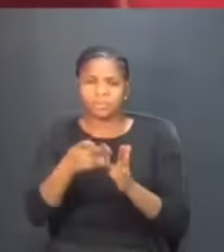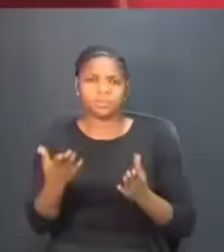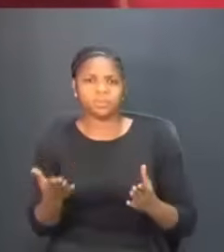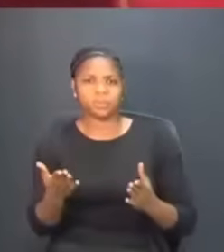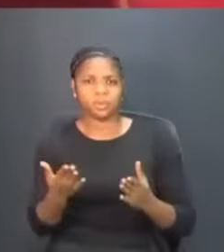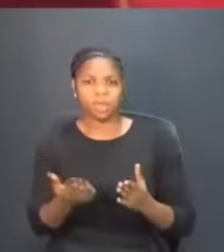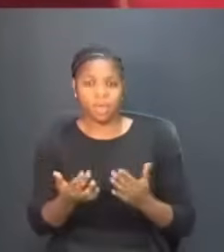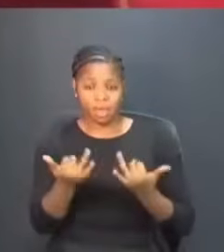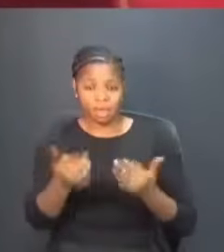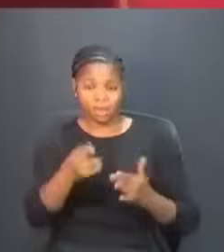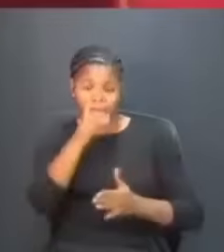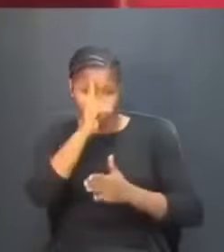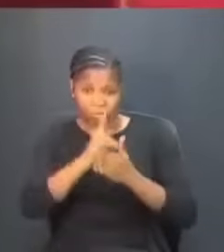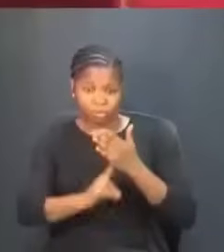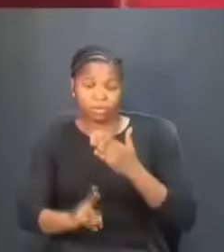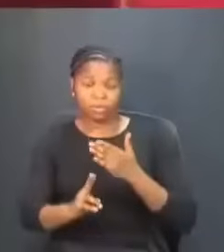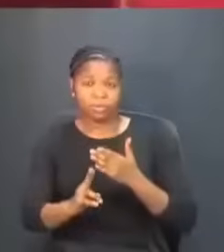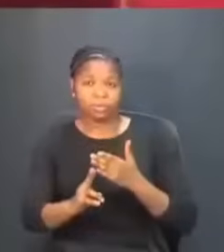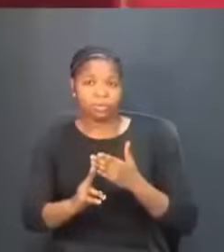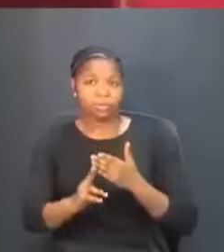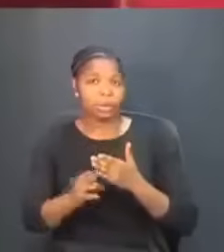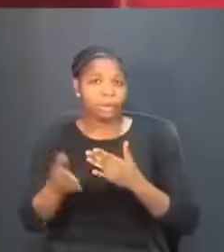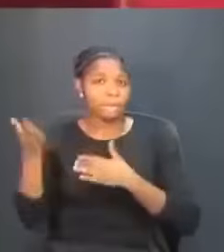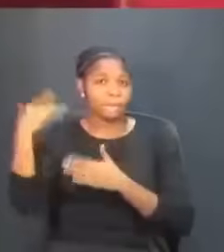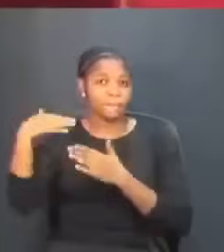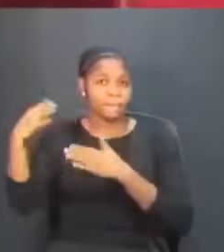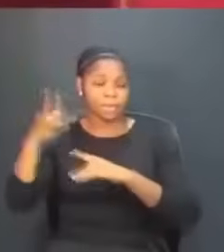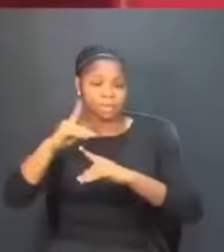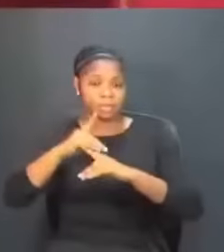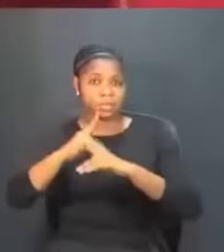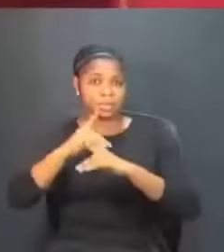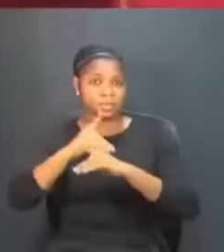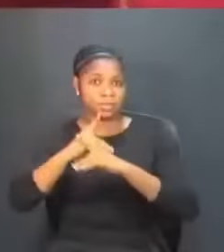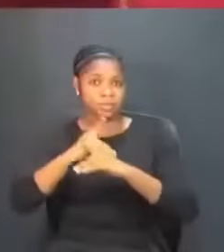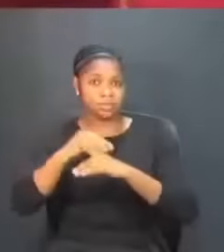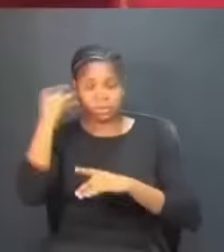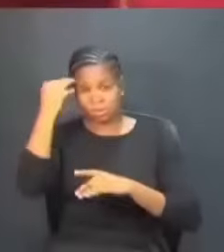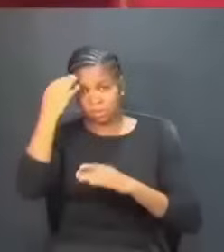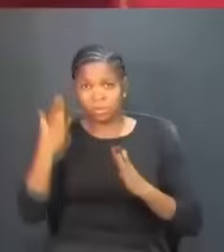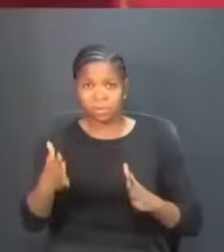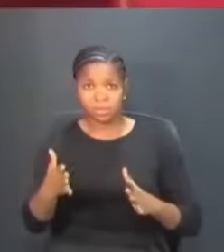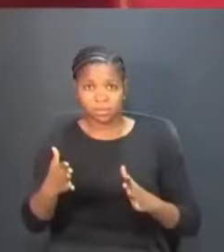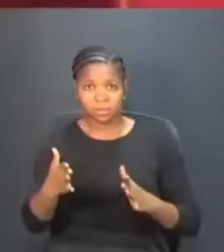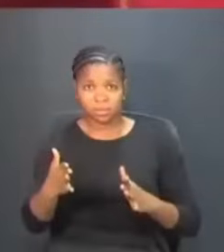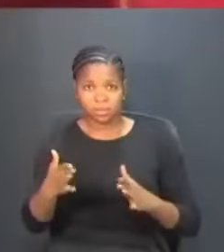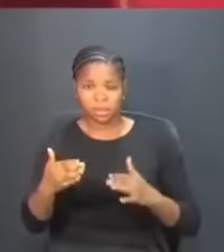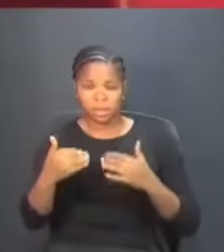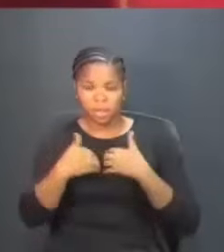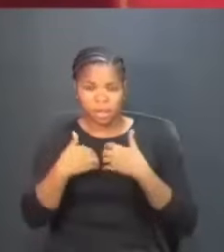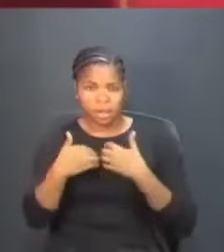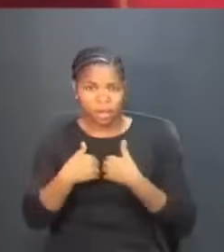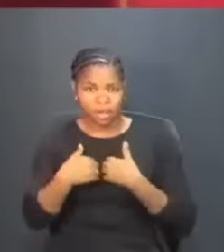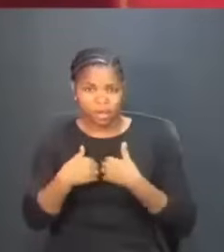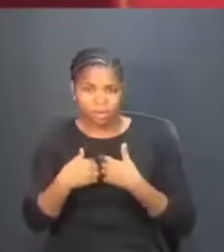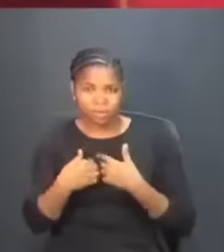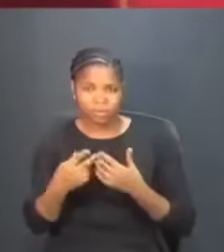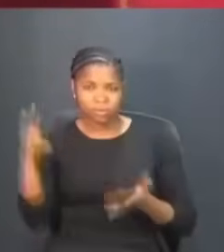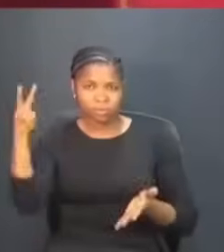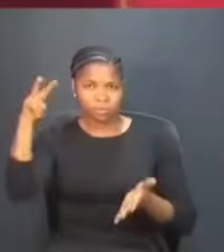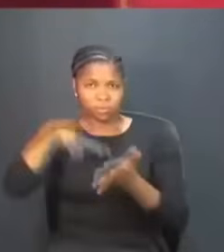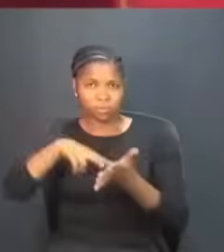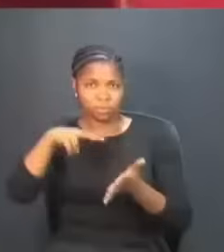the former defense minister, signaled me that, Eric, I also have 2,000 bags of rice I'm looking for